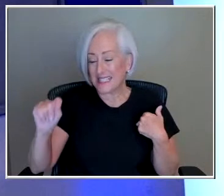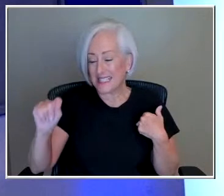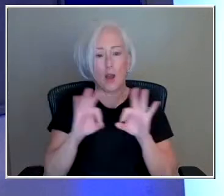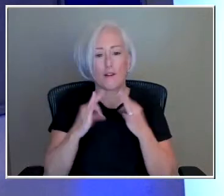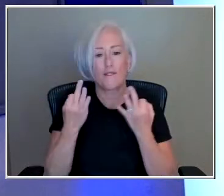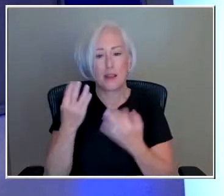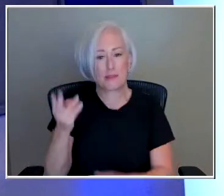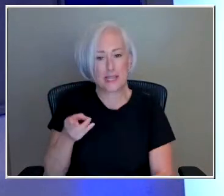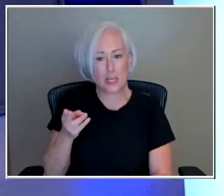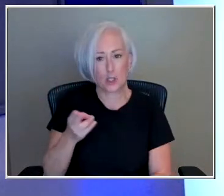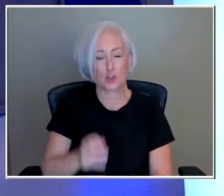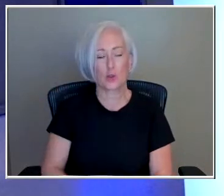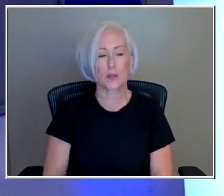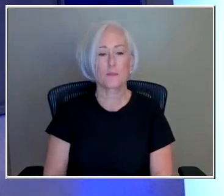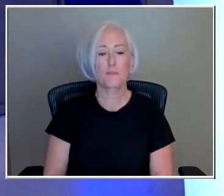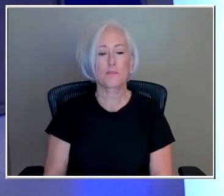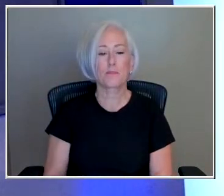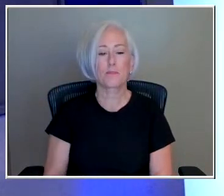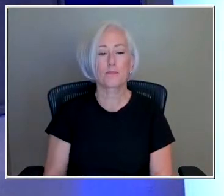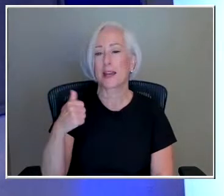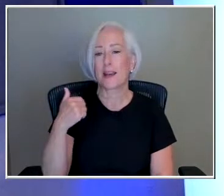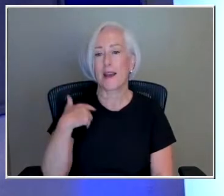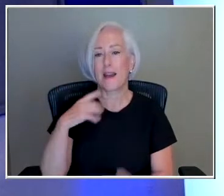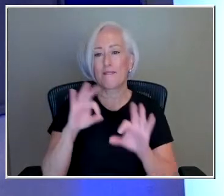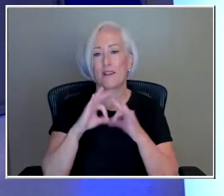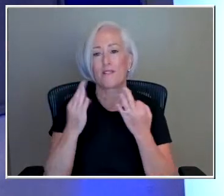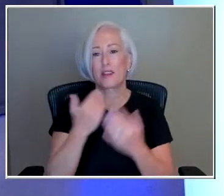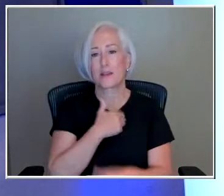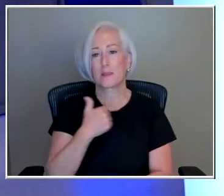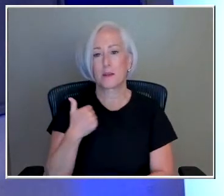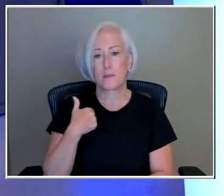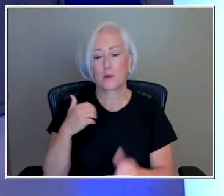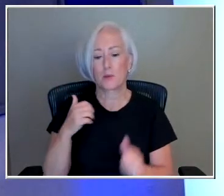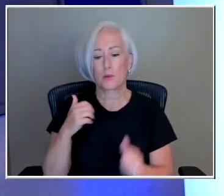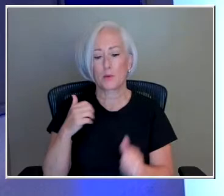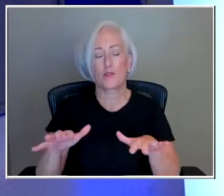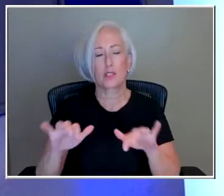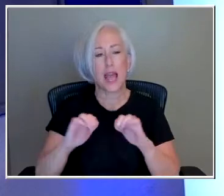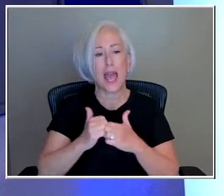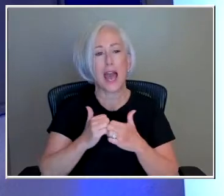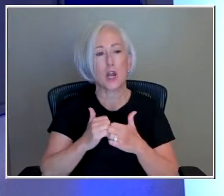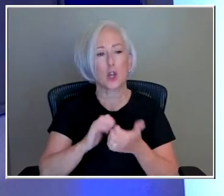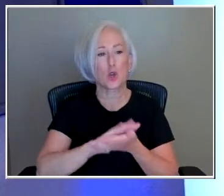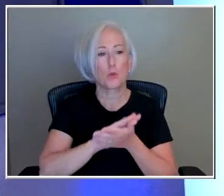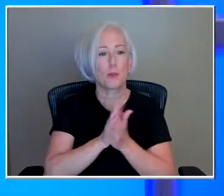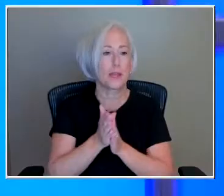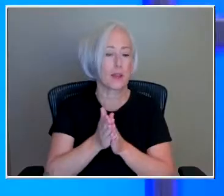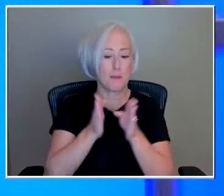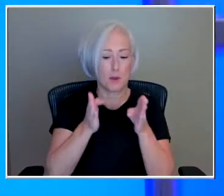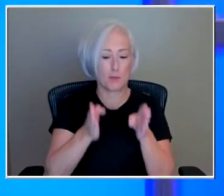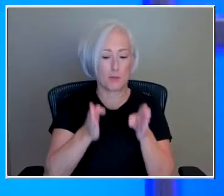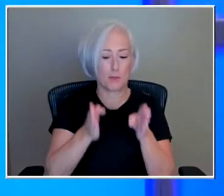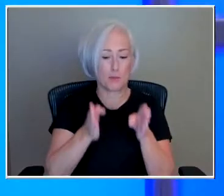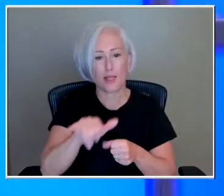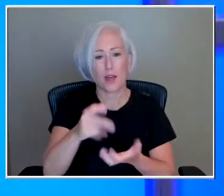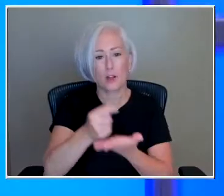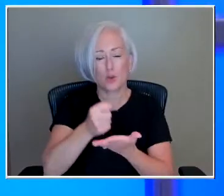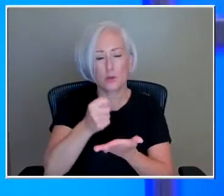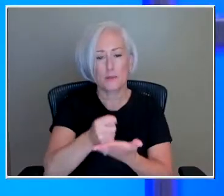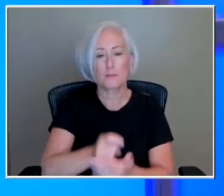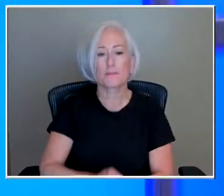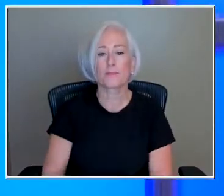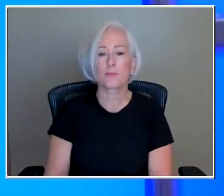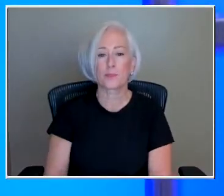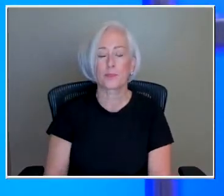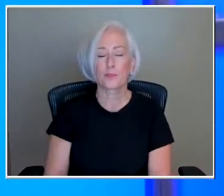member with tremors. How do you become a good candidate for this specific procedure? So we would like to. We